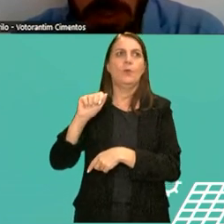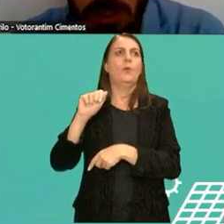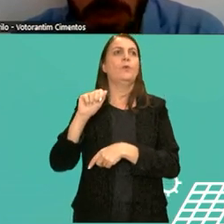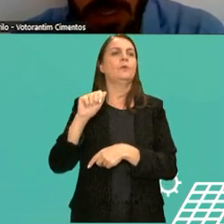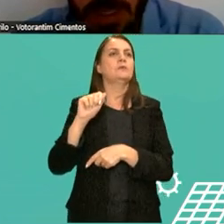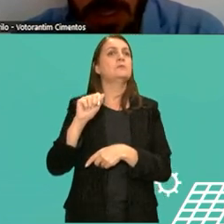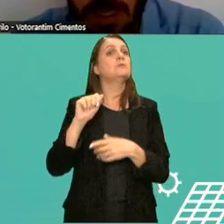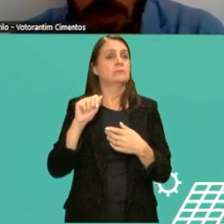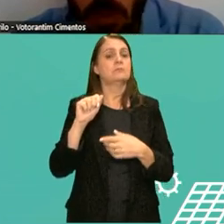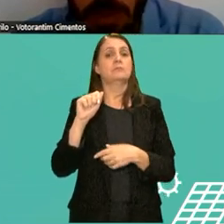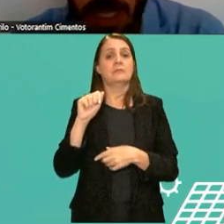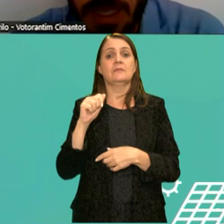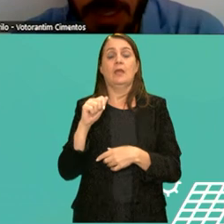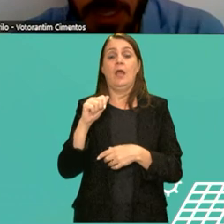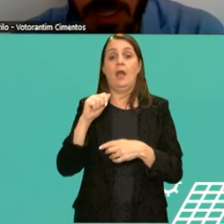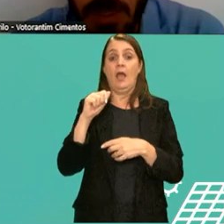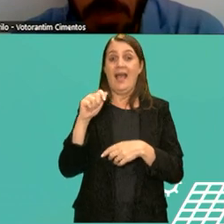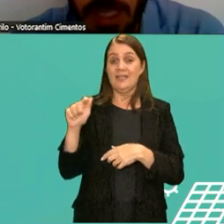feature and